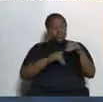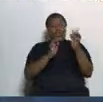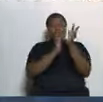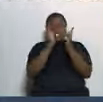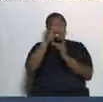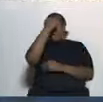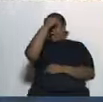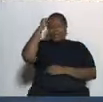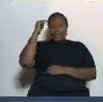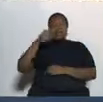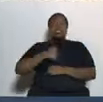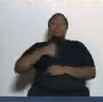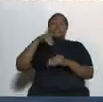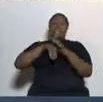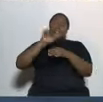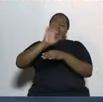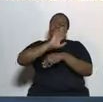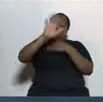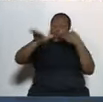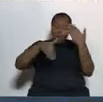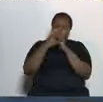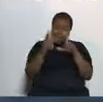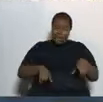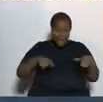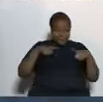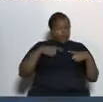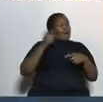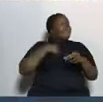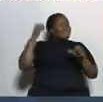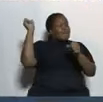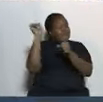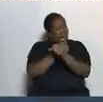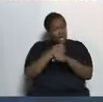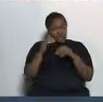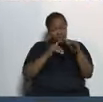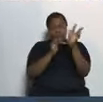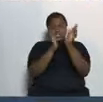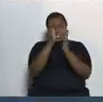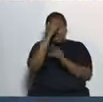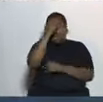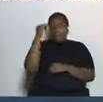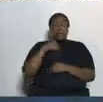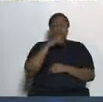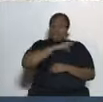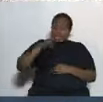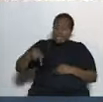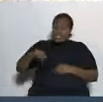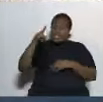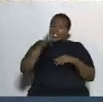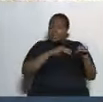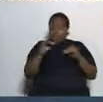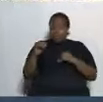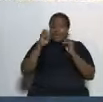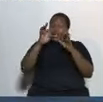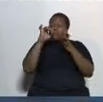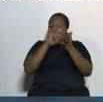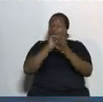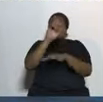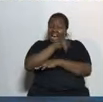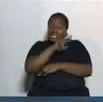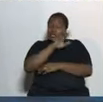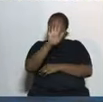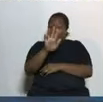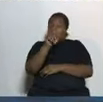been in this church all my life. I can't step out to follow Jesus because I've been in this religious movement all my life. If that is your attitude,